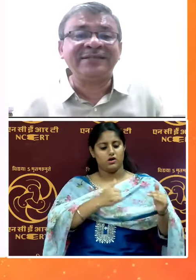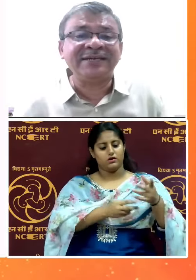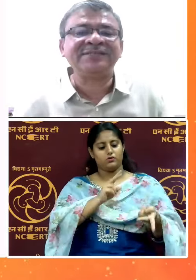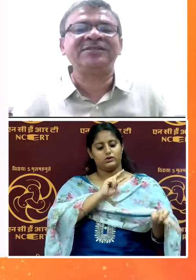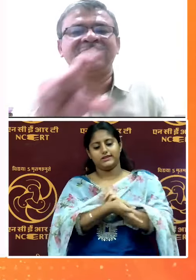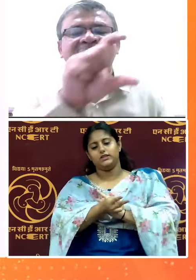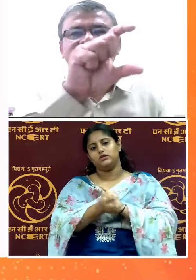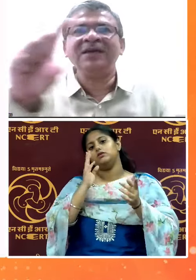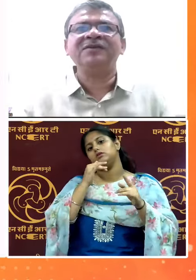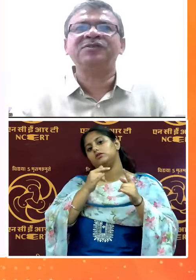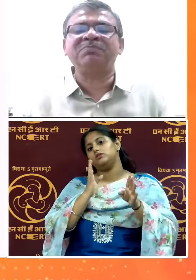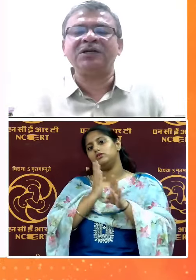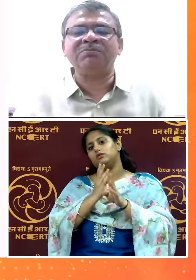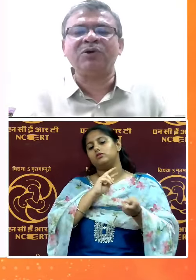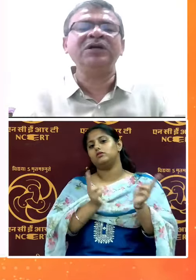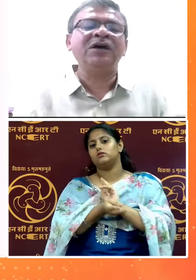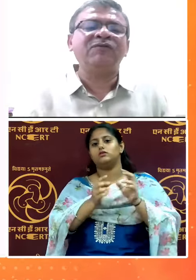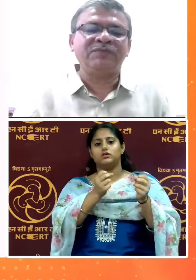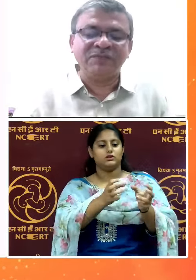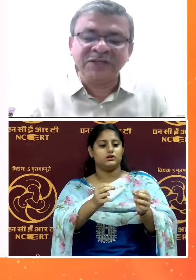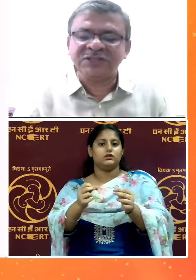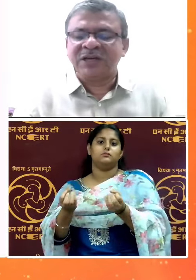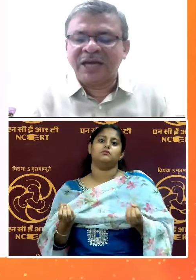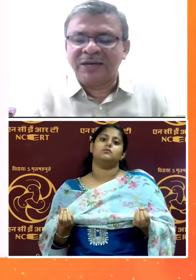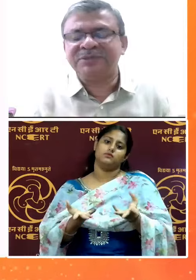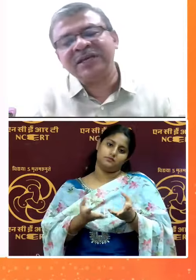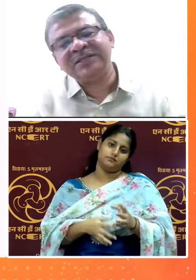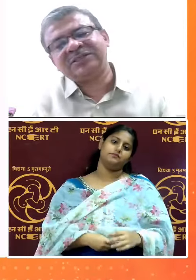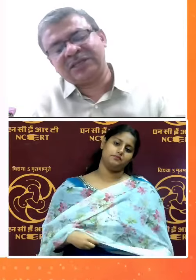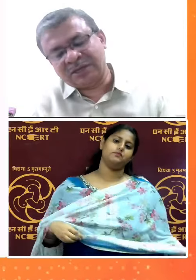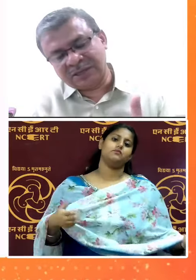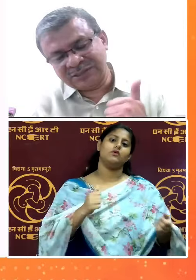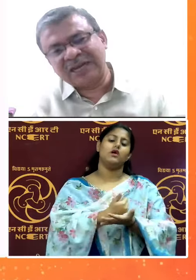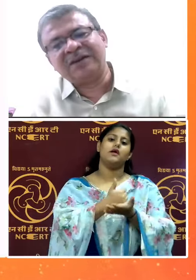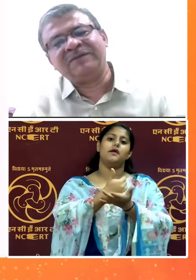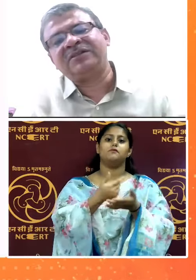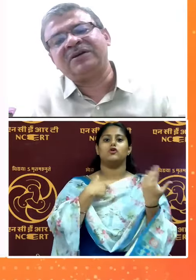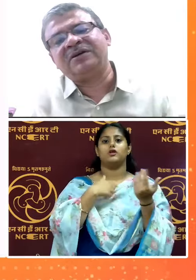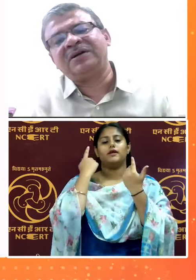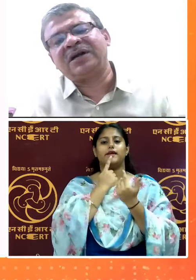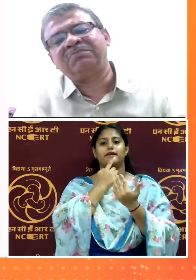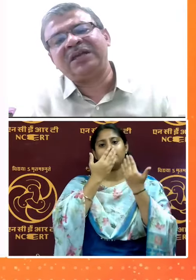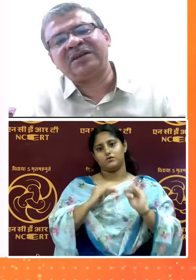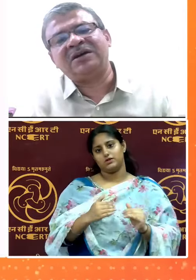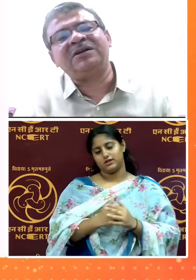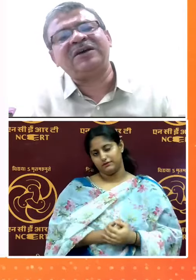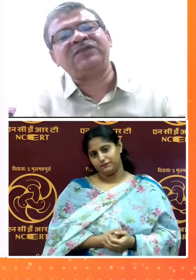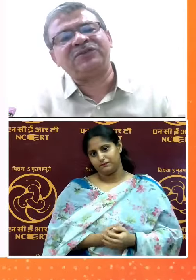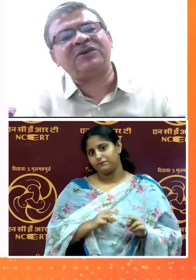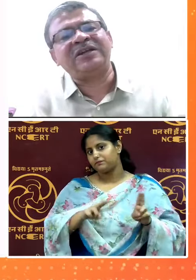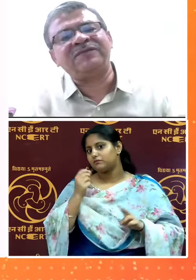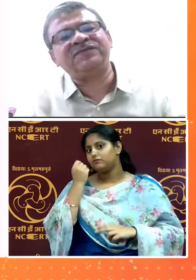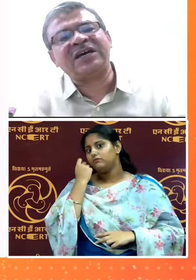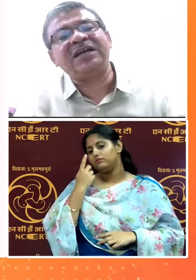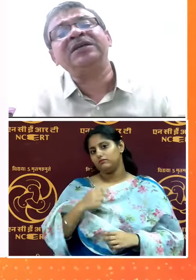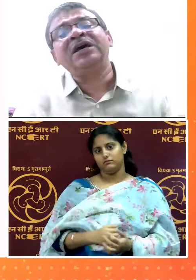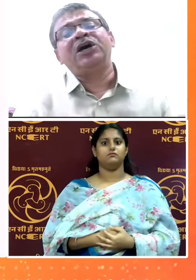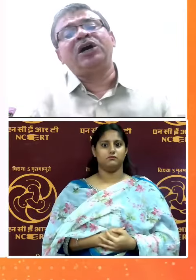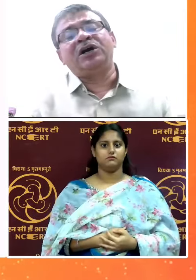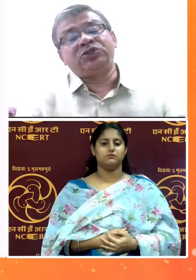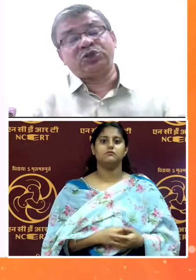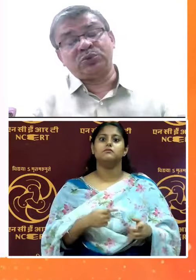a text in the smart board, which helps the child with complete deafness or the deaf